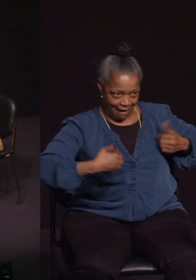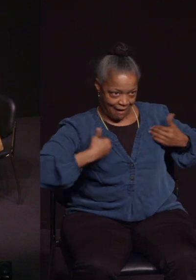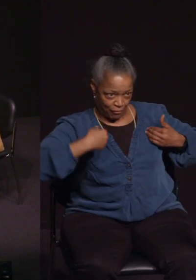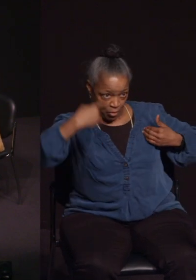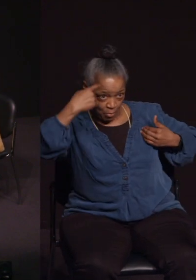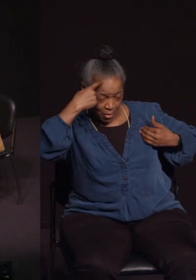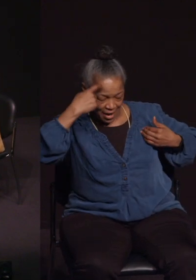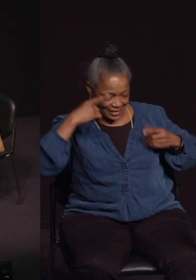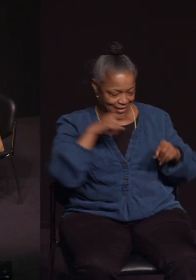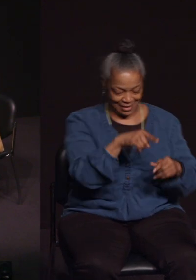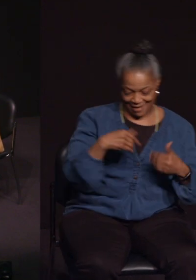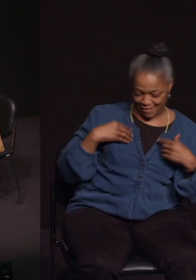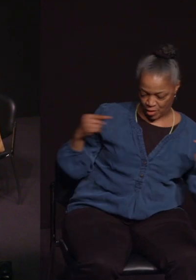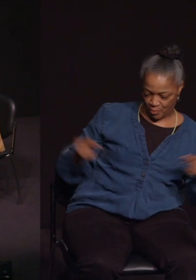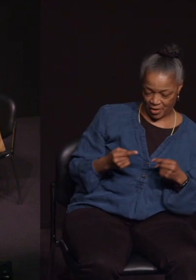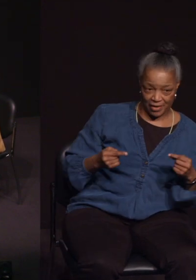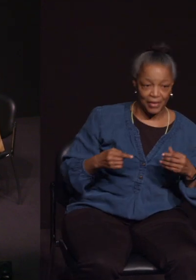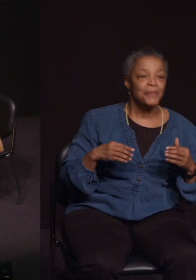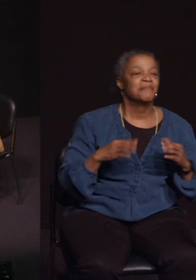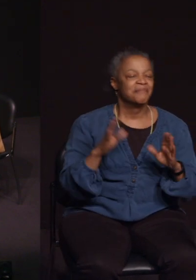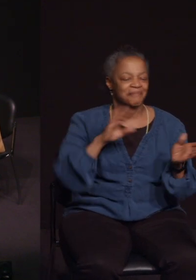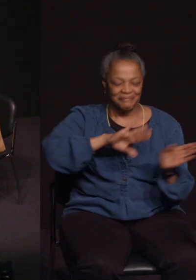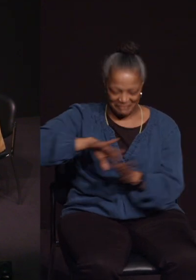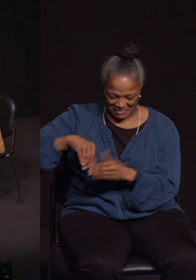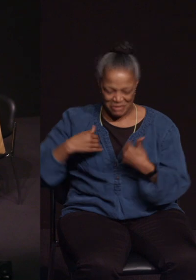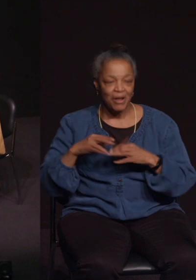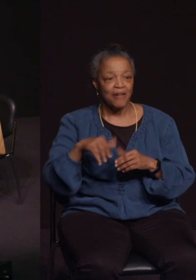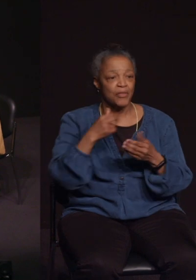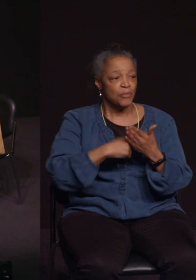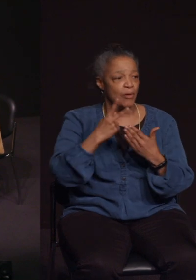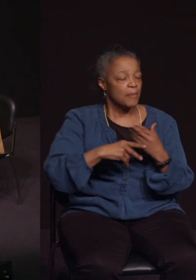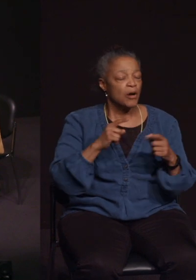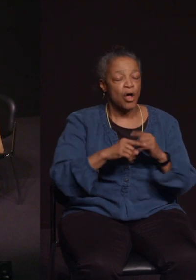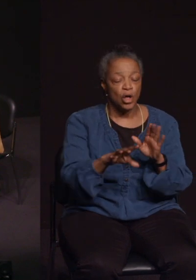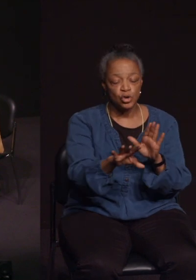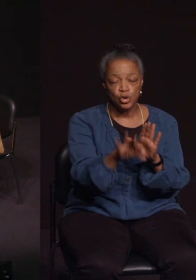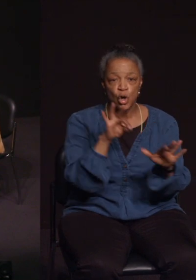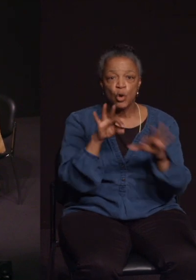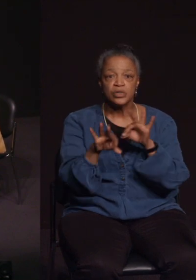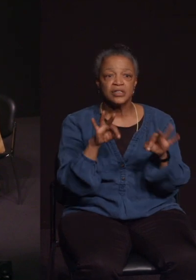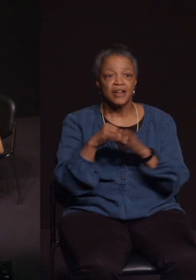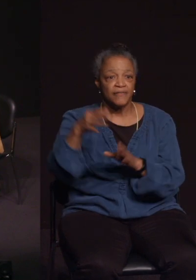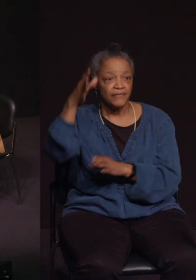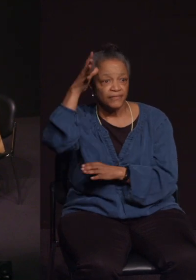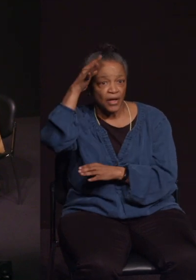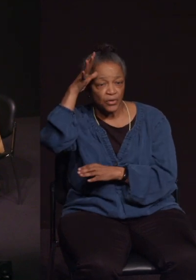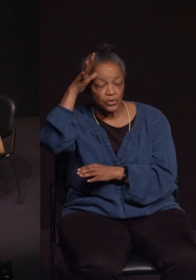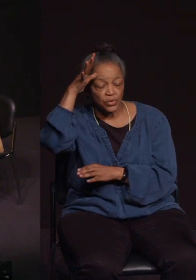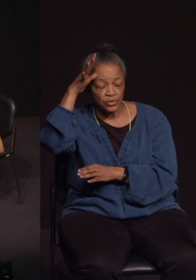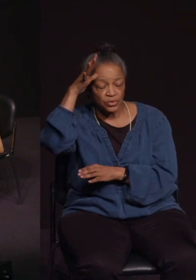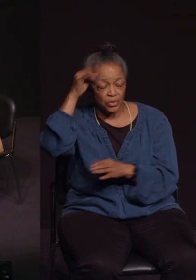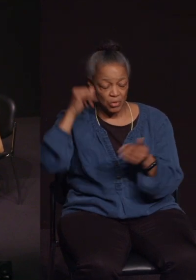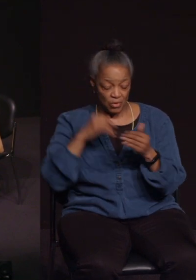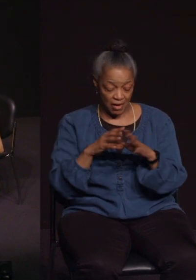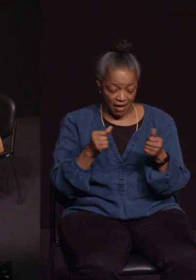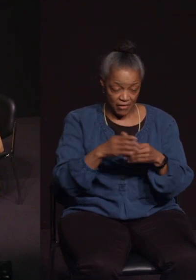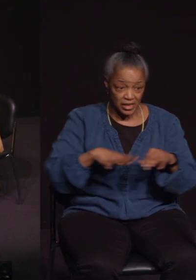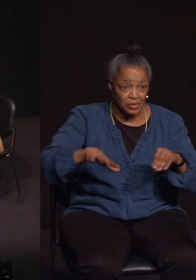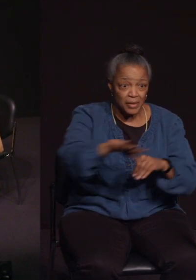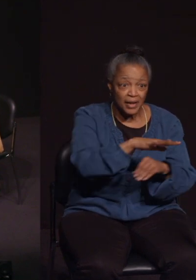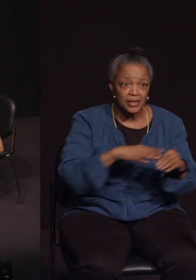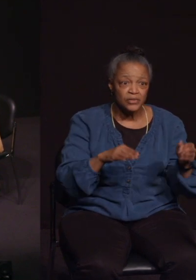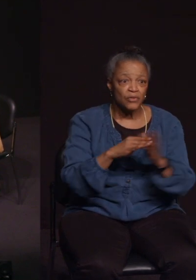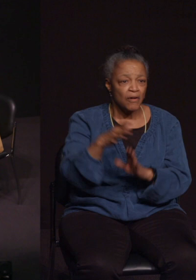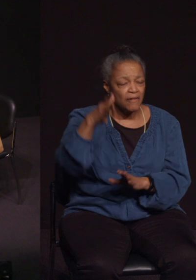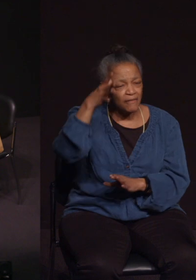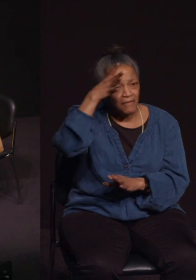We have another program called Chosen Fathers. We create a space for fathers to heal,